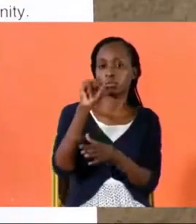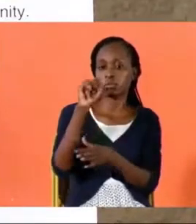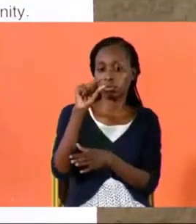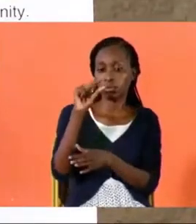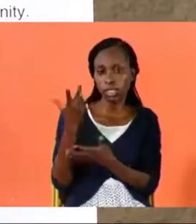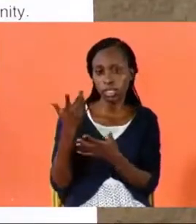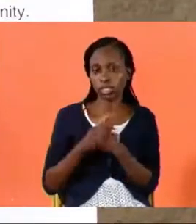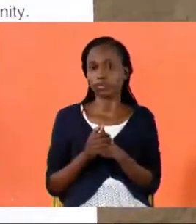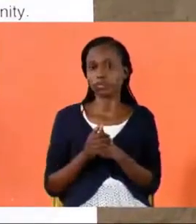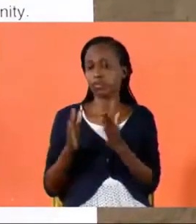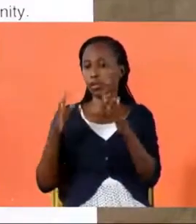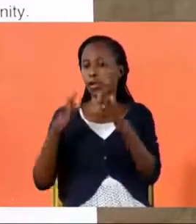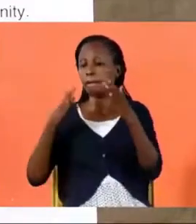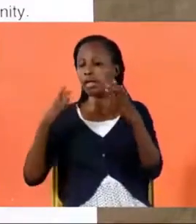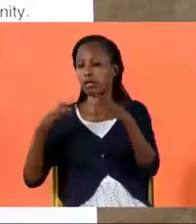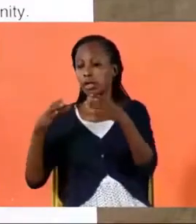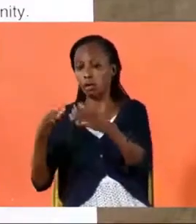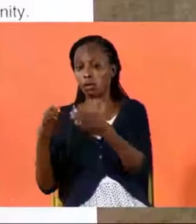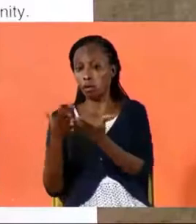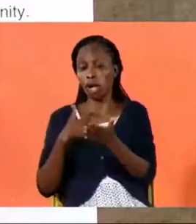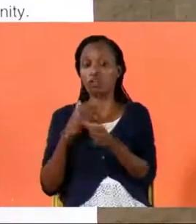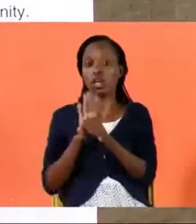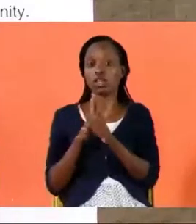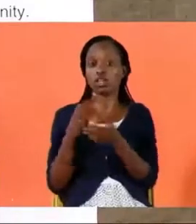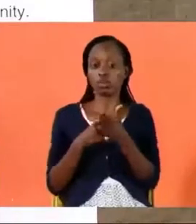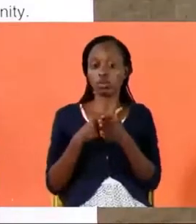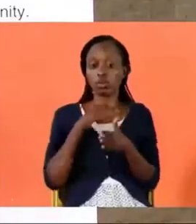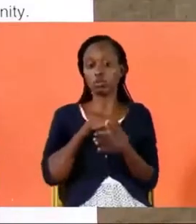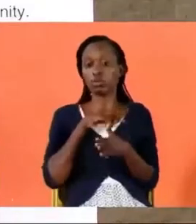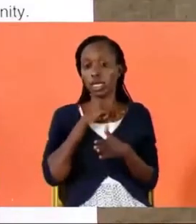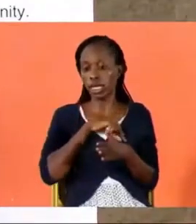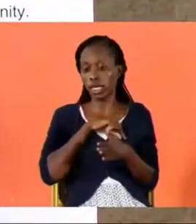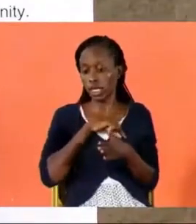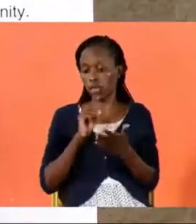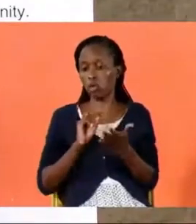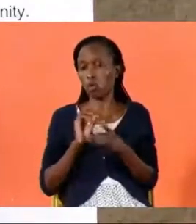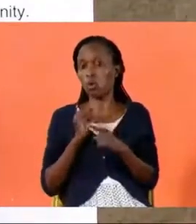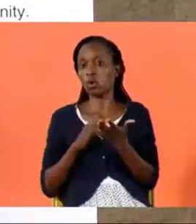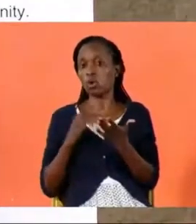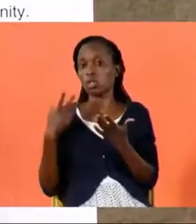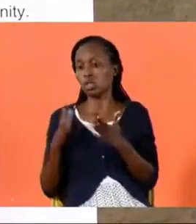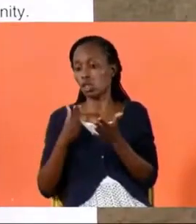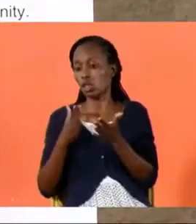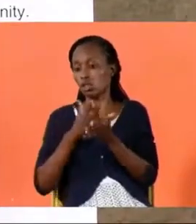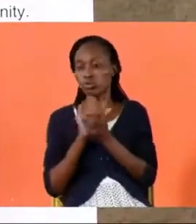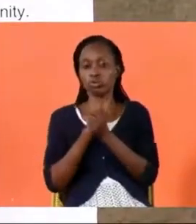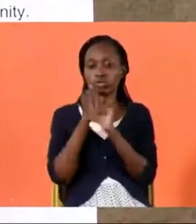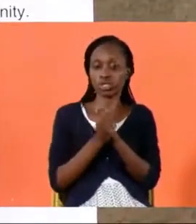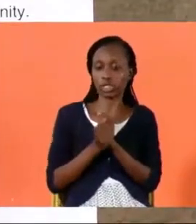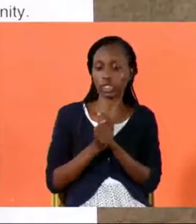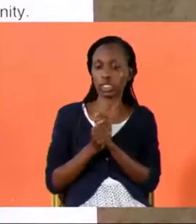commodities industries, where there's a lot of money to be gained or lost by changing the figures by maybe